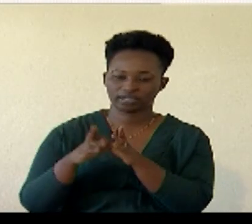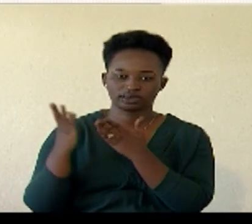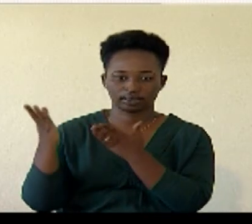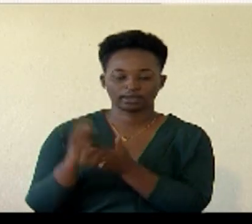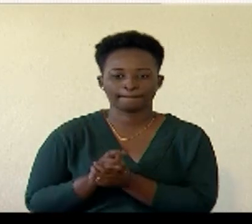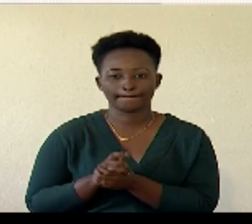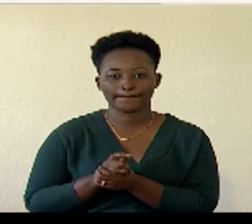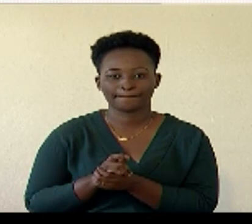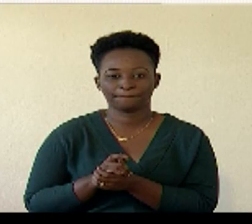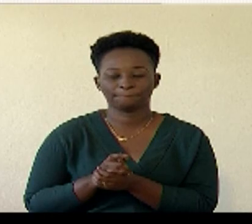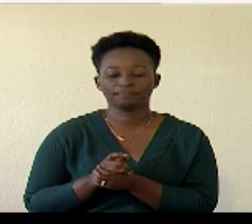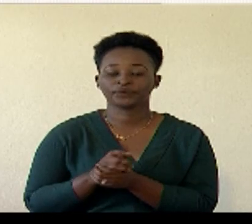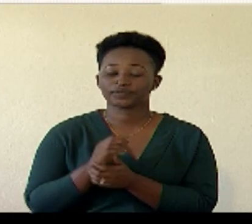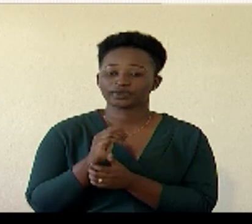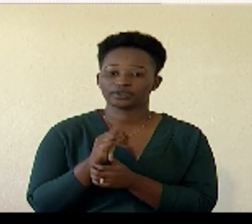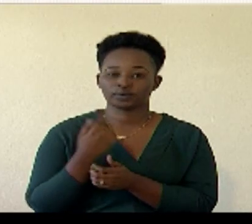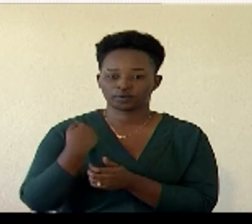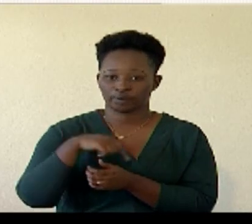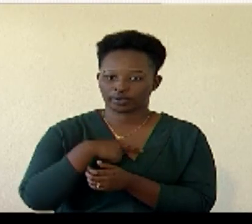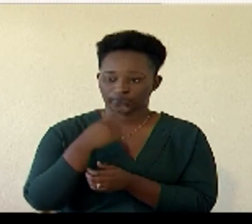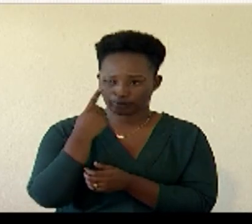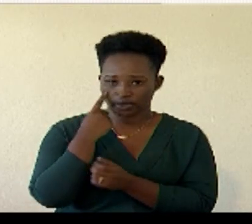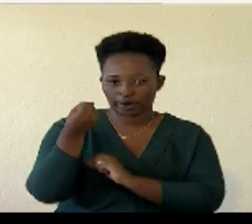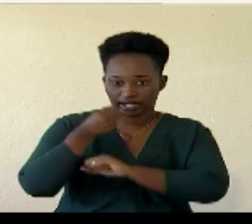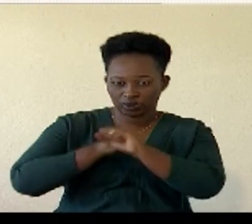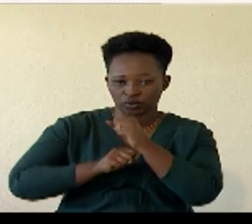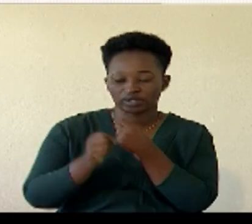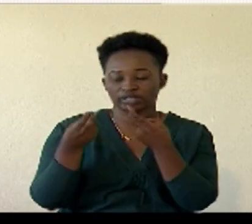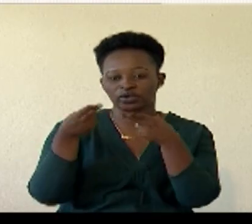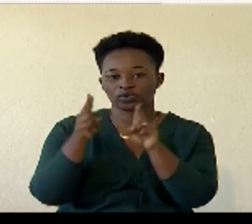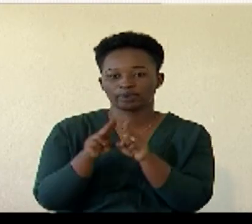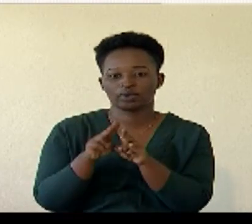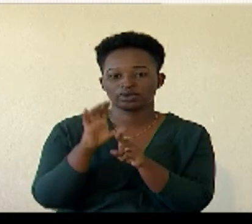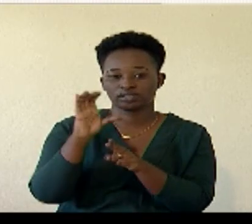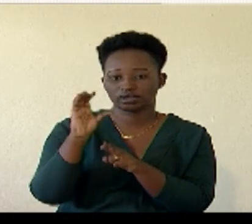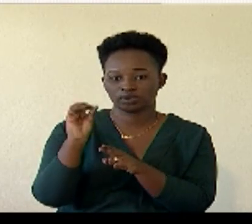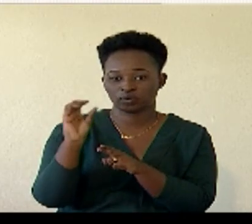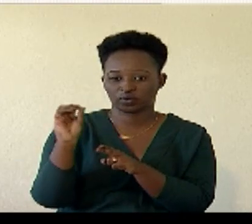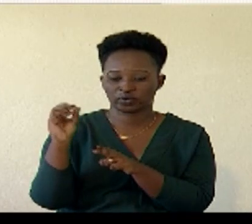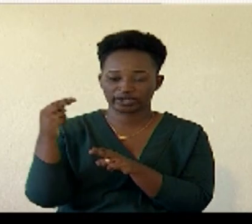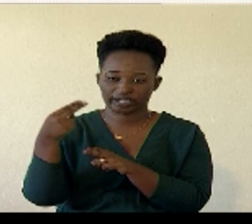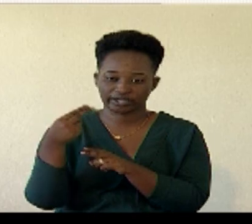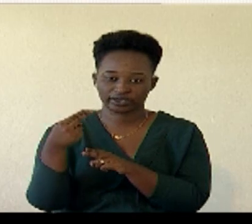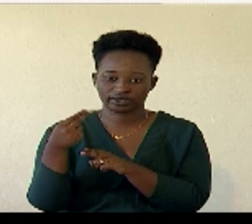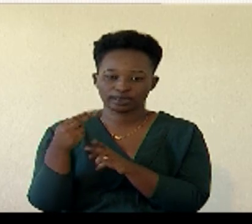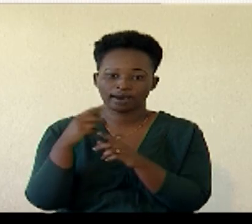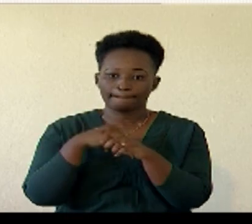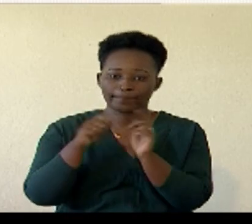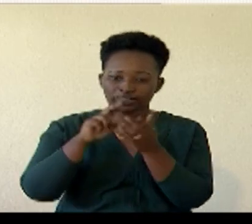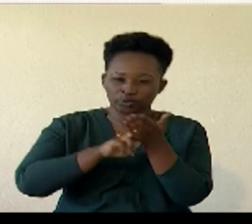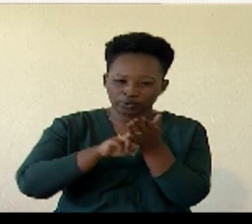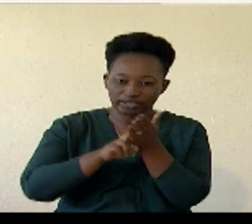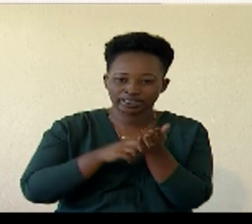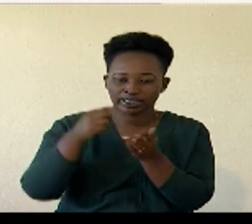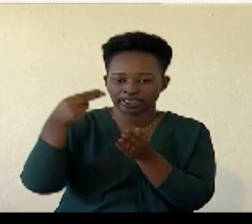So this, instead, we are looking at the reaction taking place over here on the side chain. But using